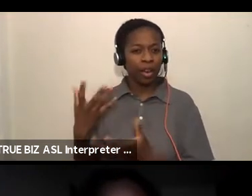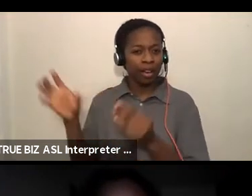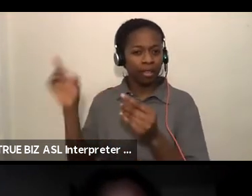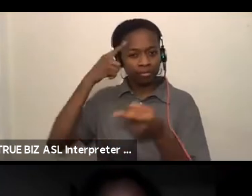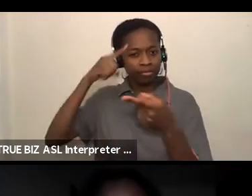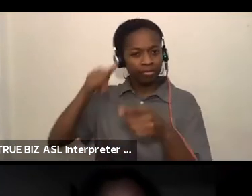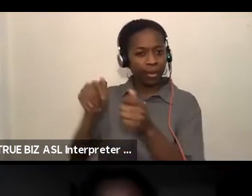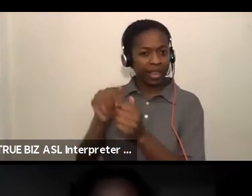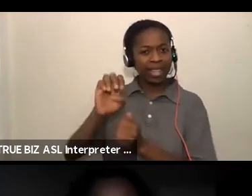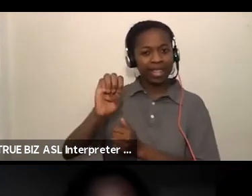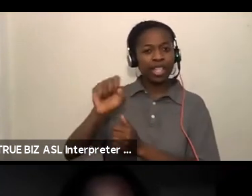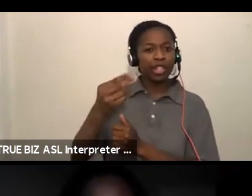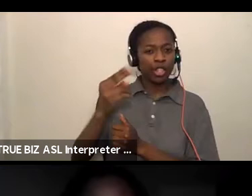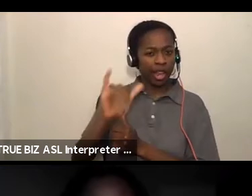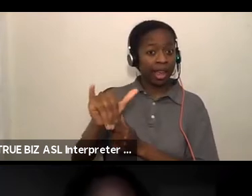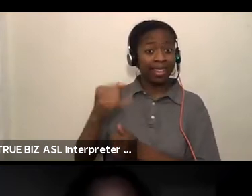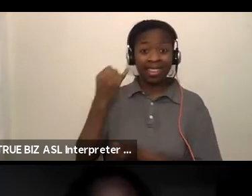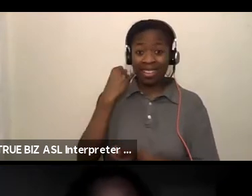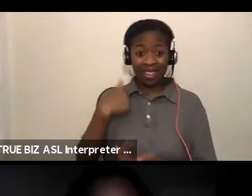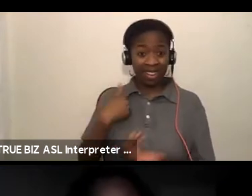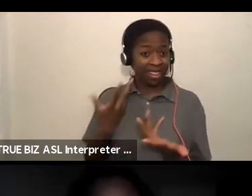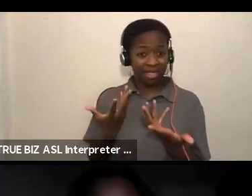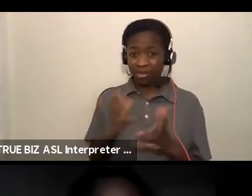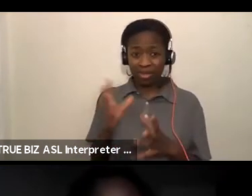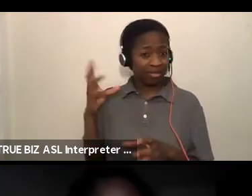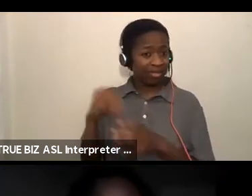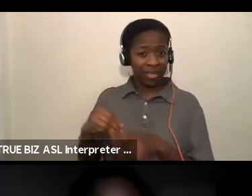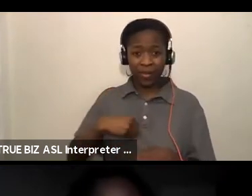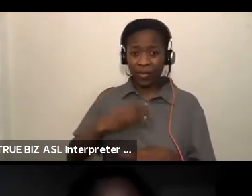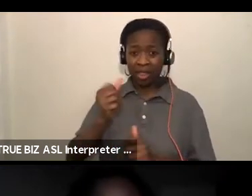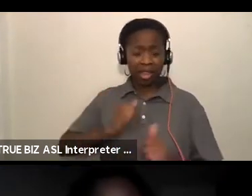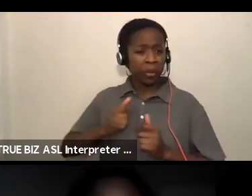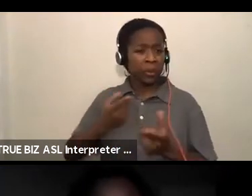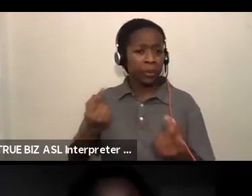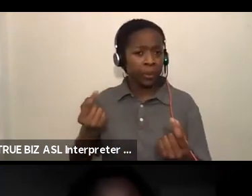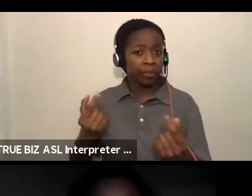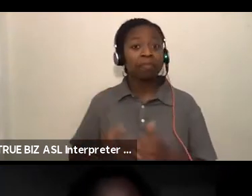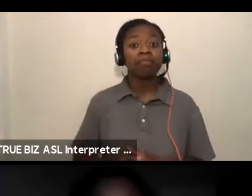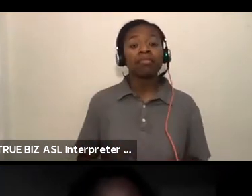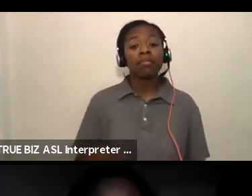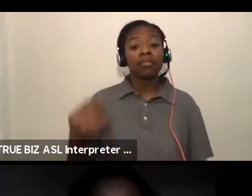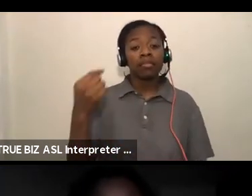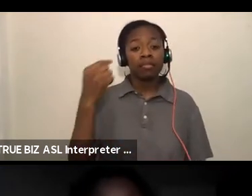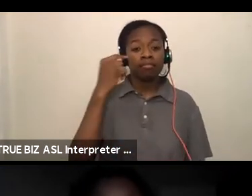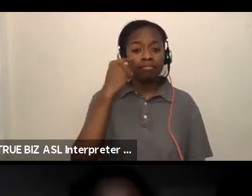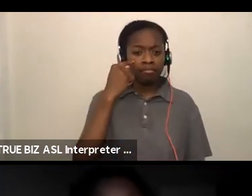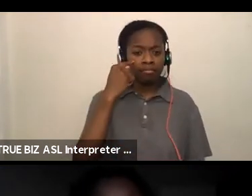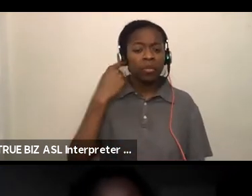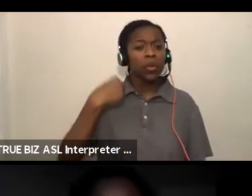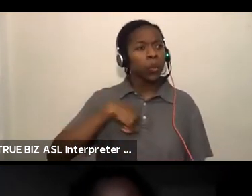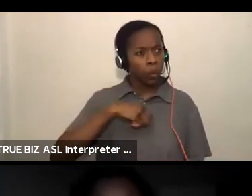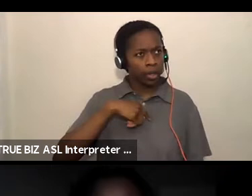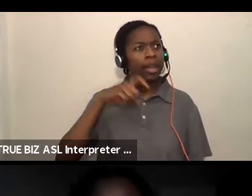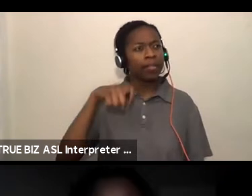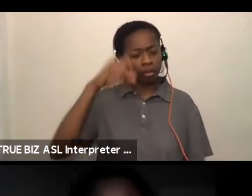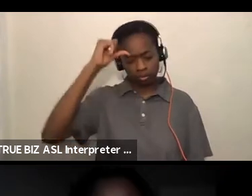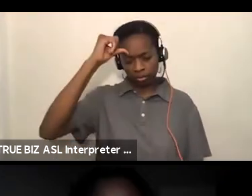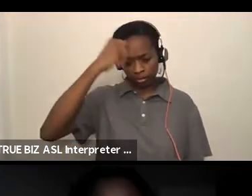think also a thing about inclusion that we always fail to understand is that like inclusion is